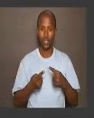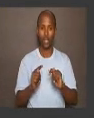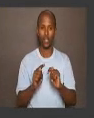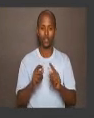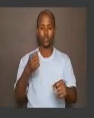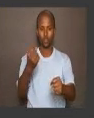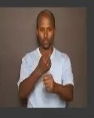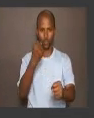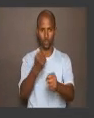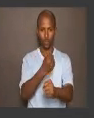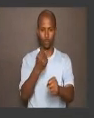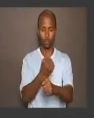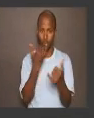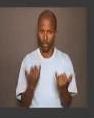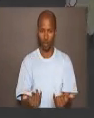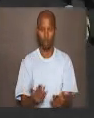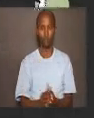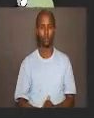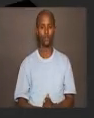solve this problem now, students.